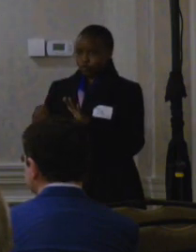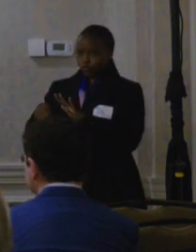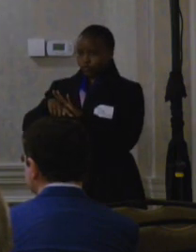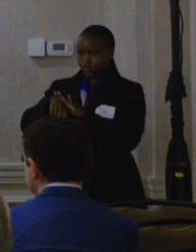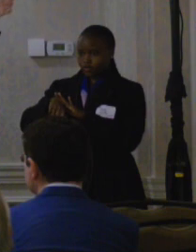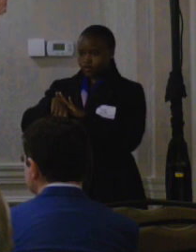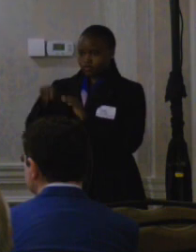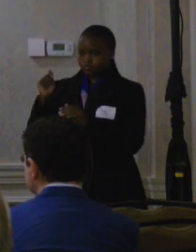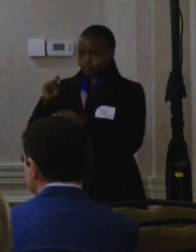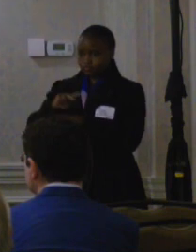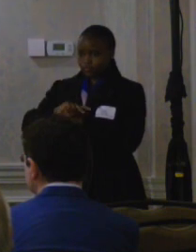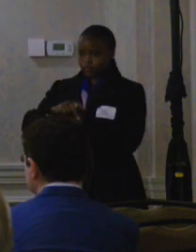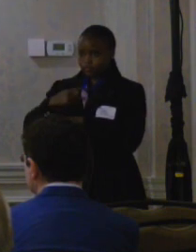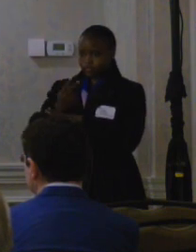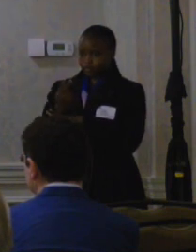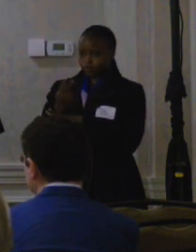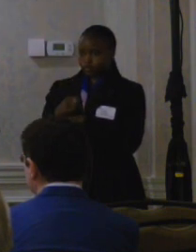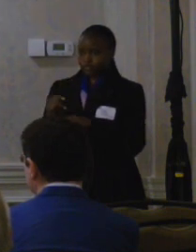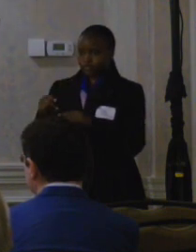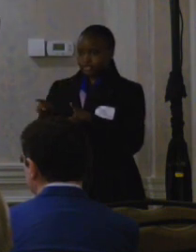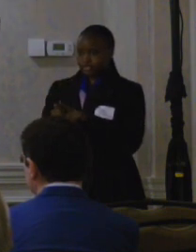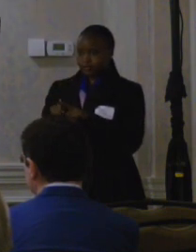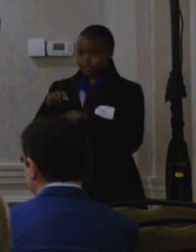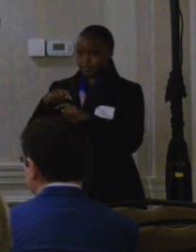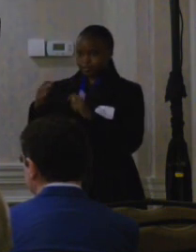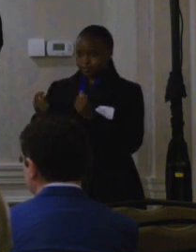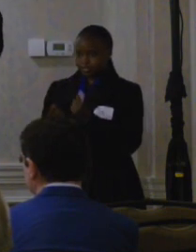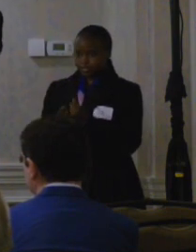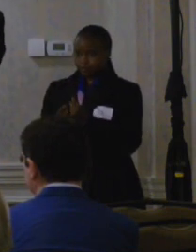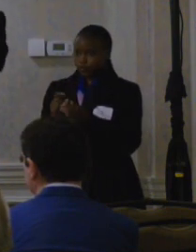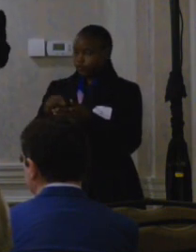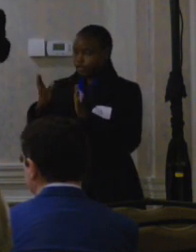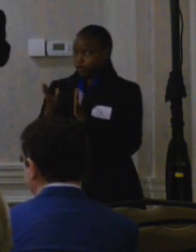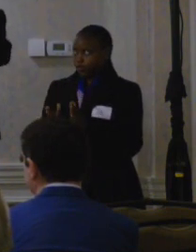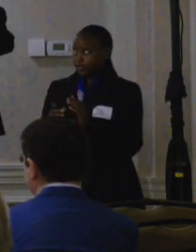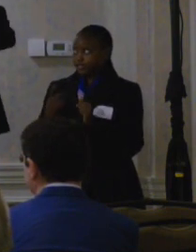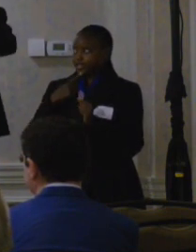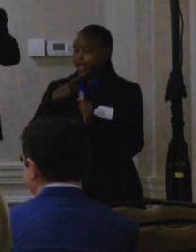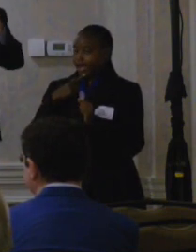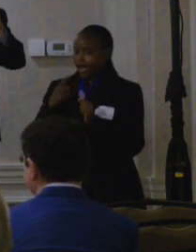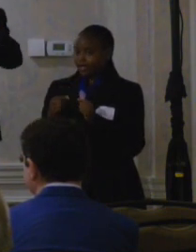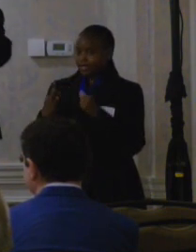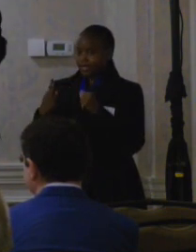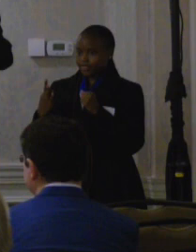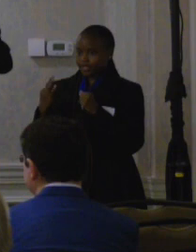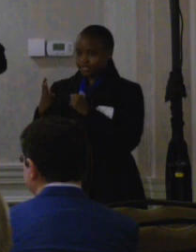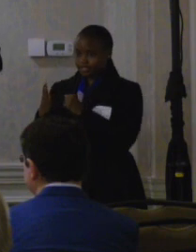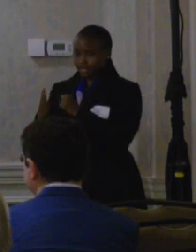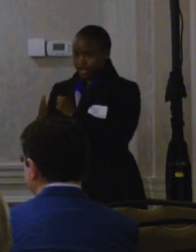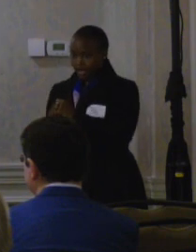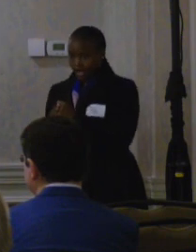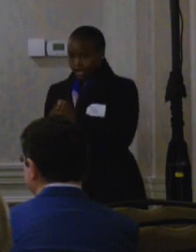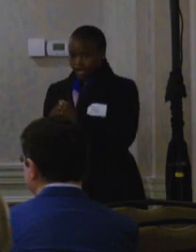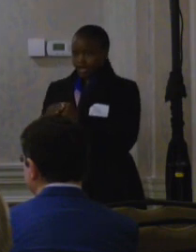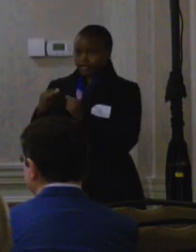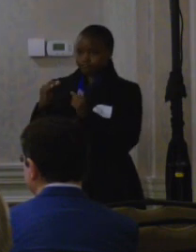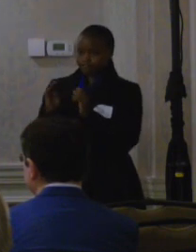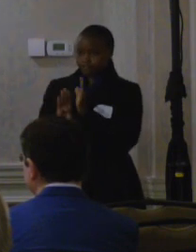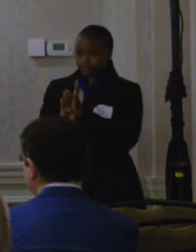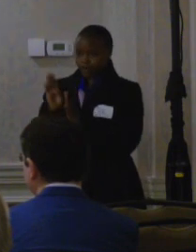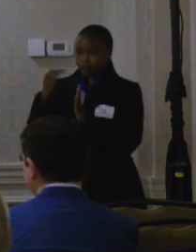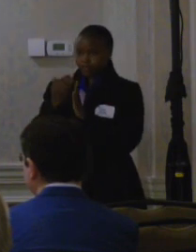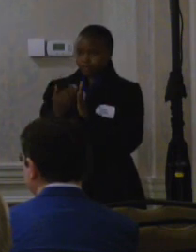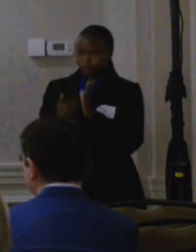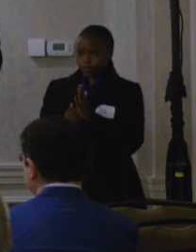So with that same team of authors, we looked at 139 government-funded, at-scale professional development programs across